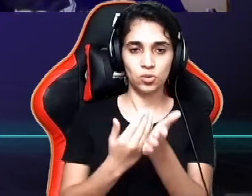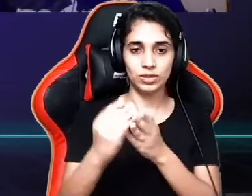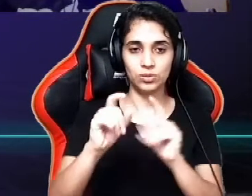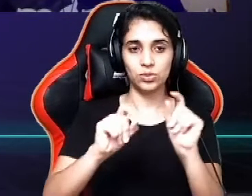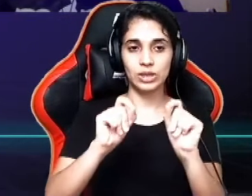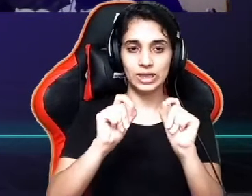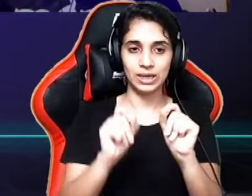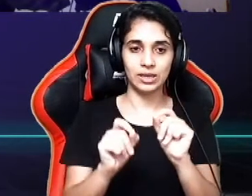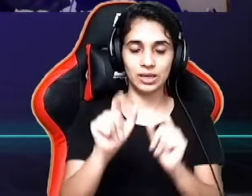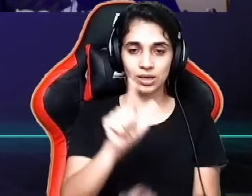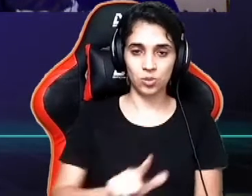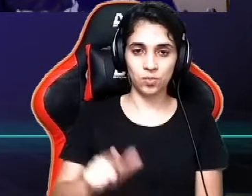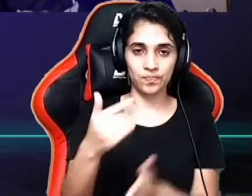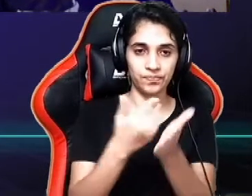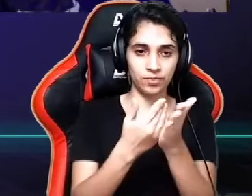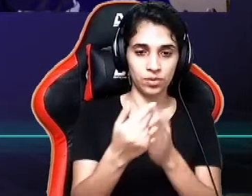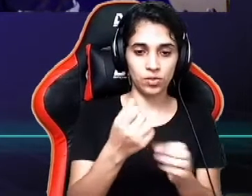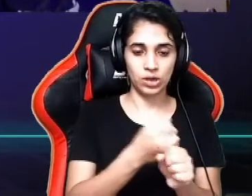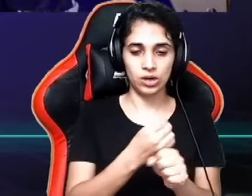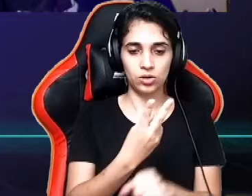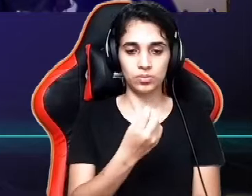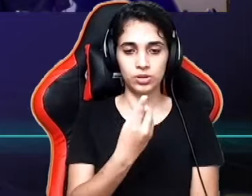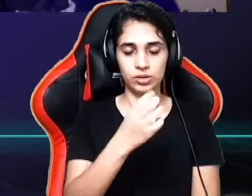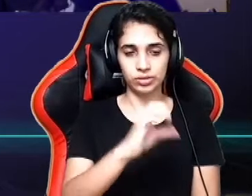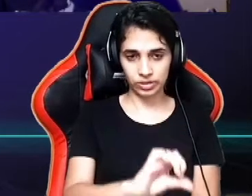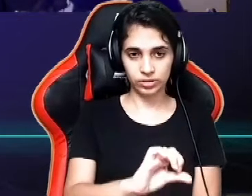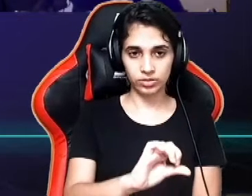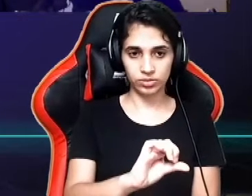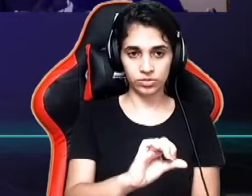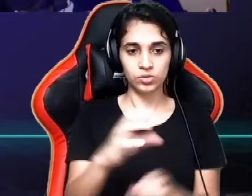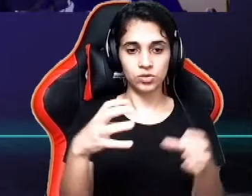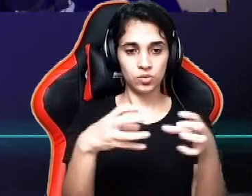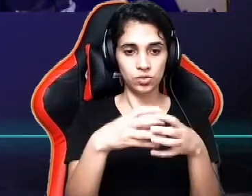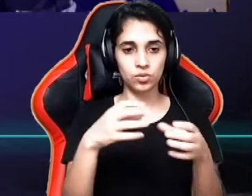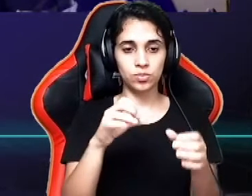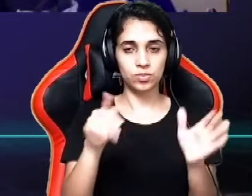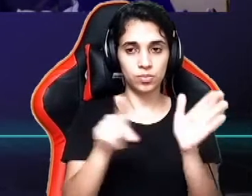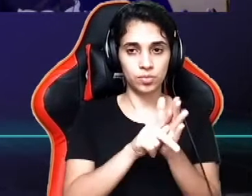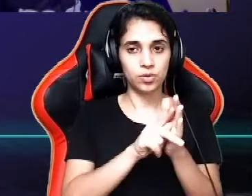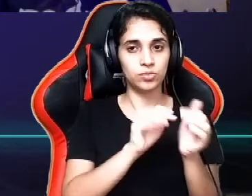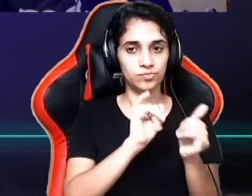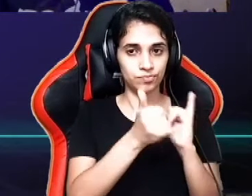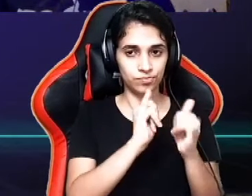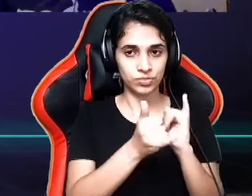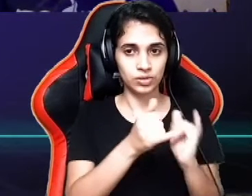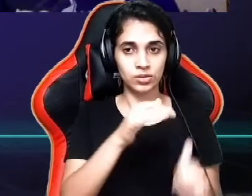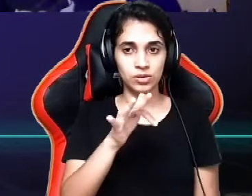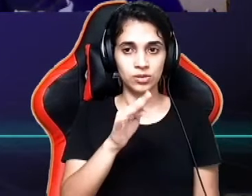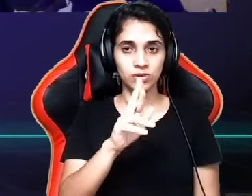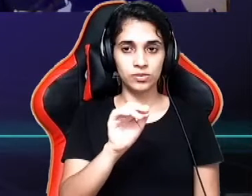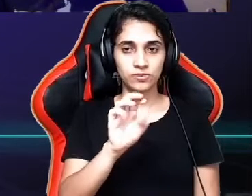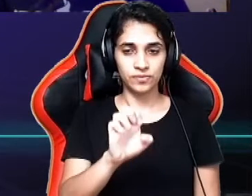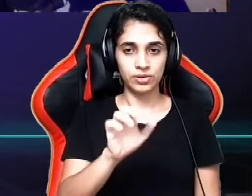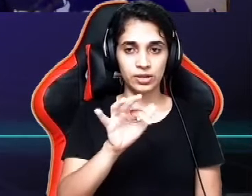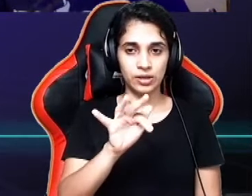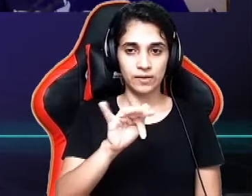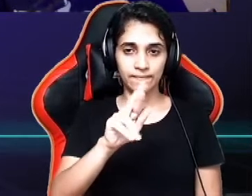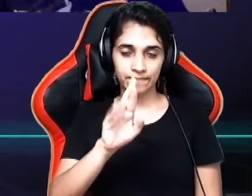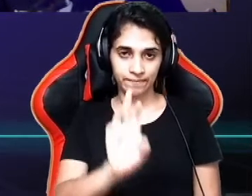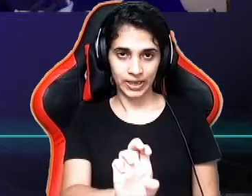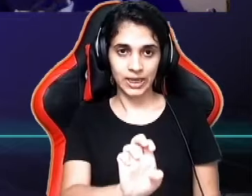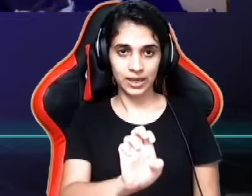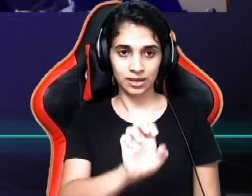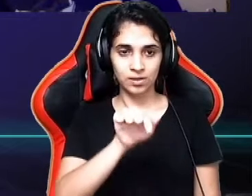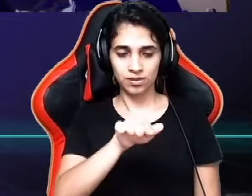so giving a bit of background about Loud, we started in 2019. It was an esports